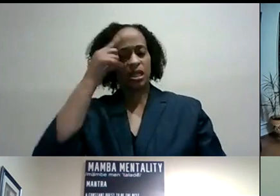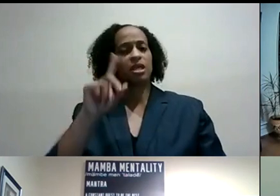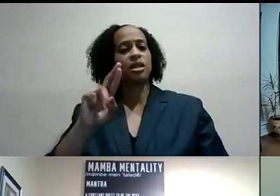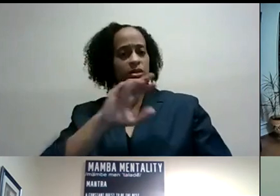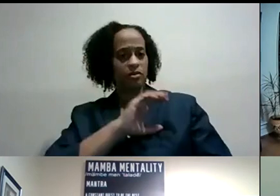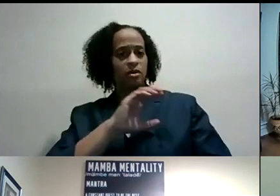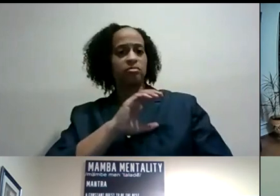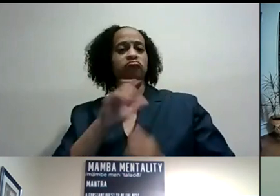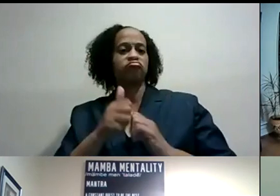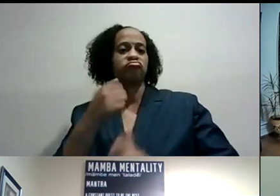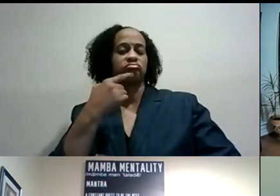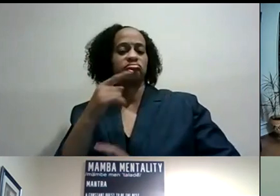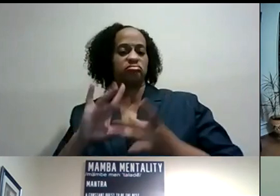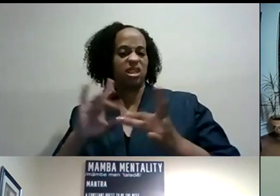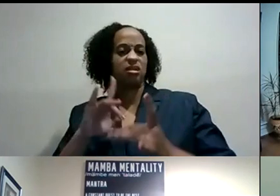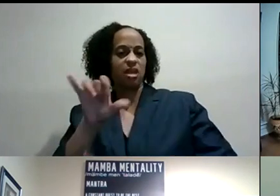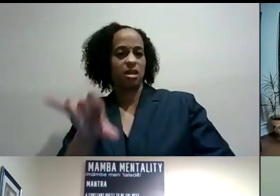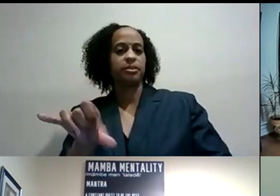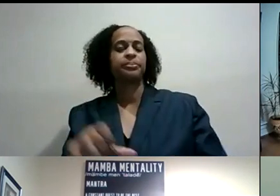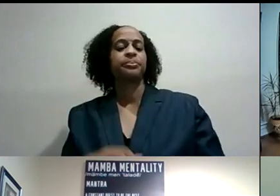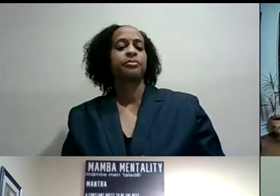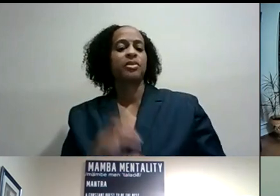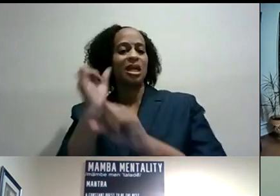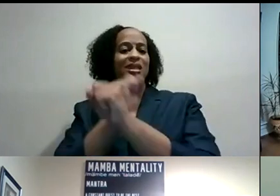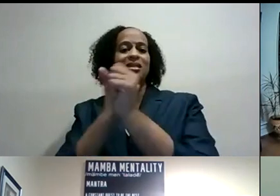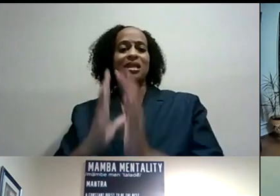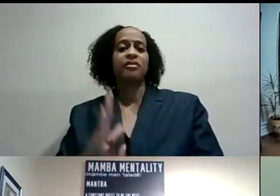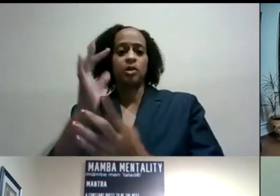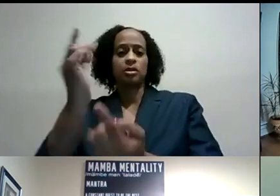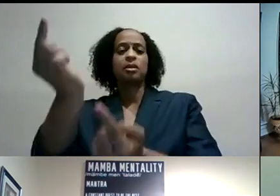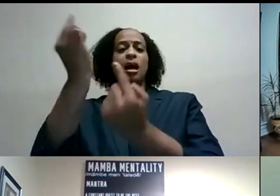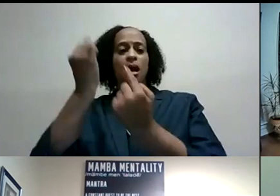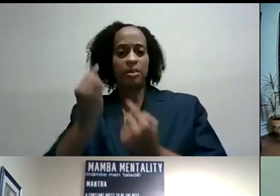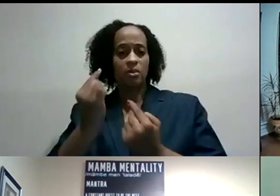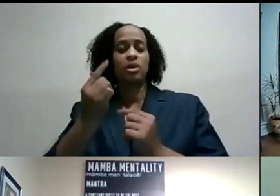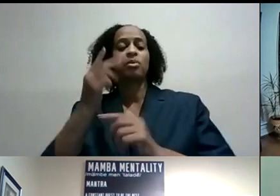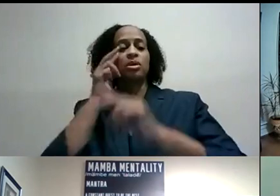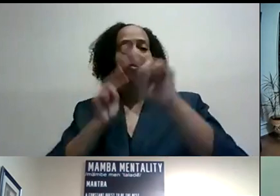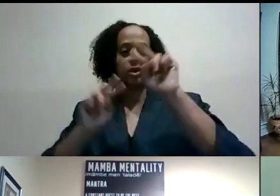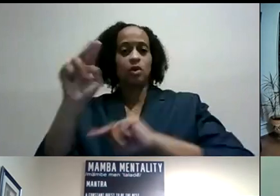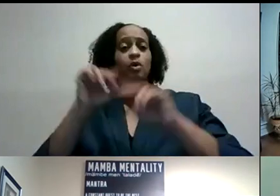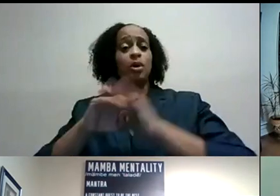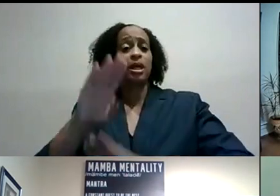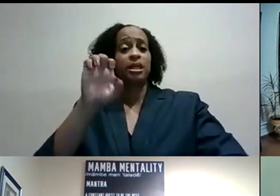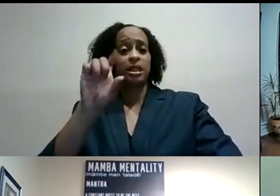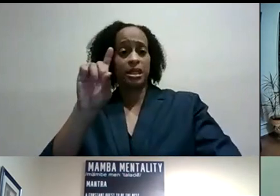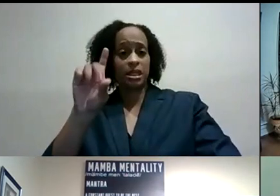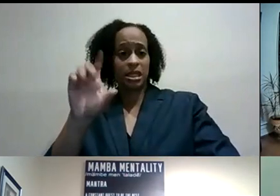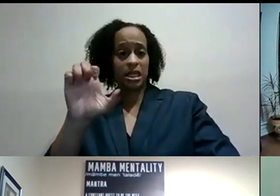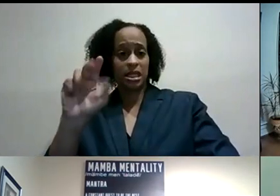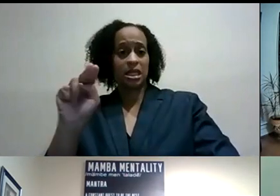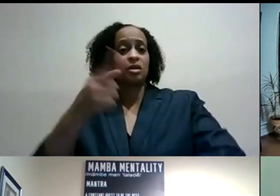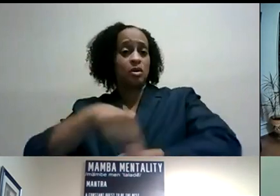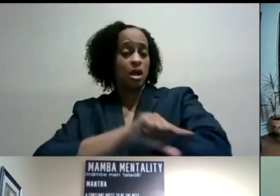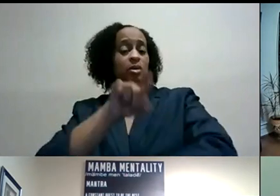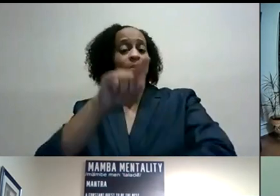alluded to that just now. The Savior's coming was foretold in Eden. And when Adam and Eve first